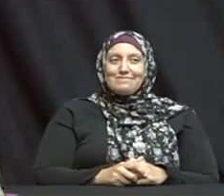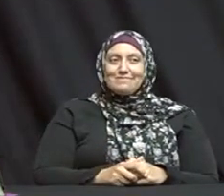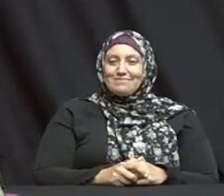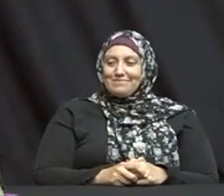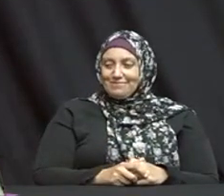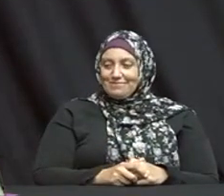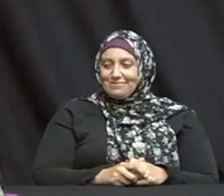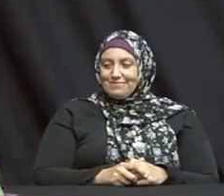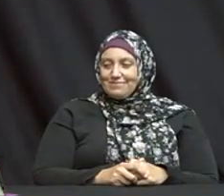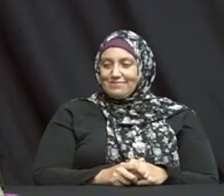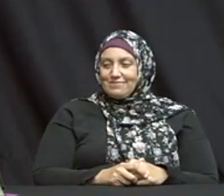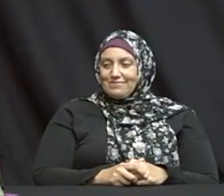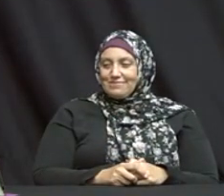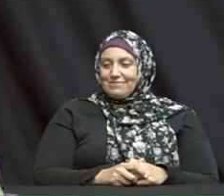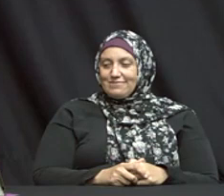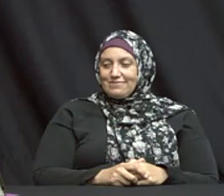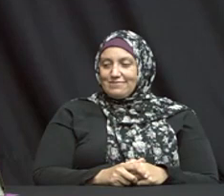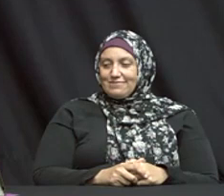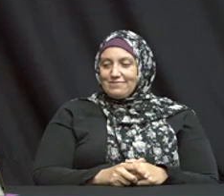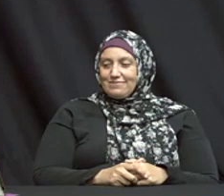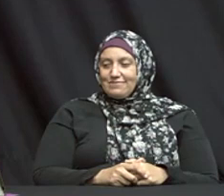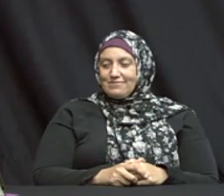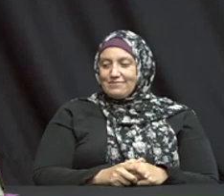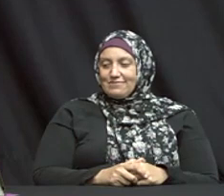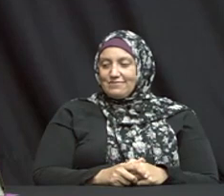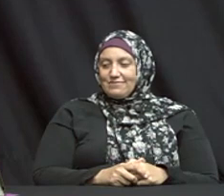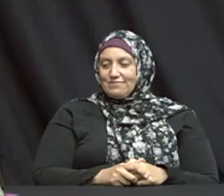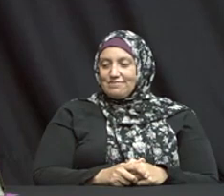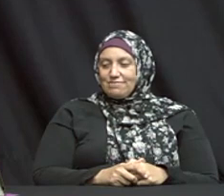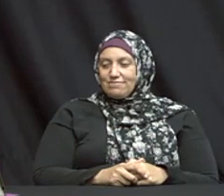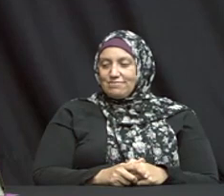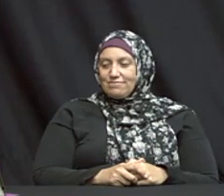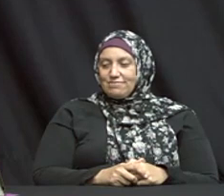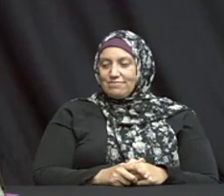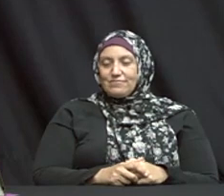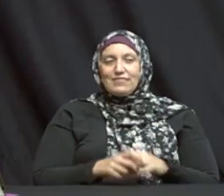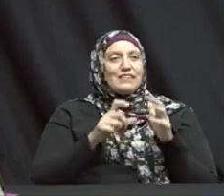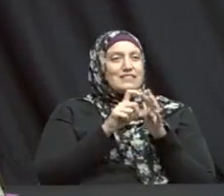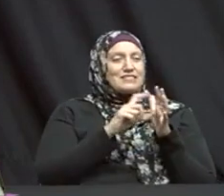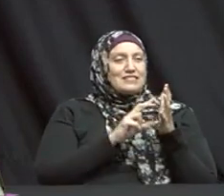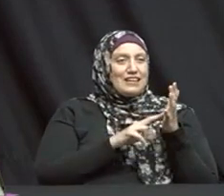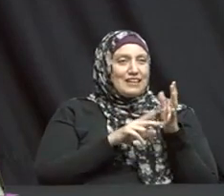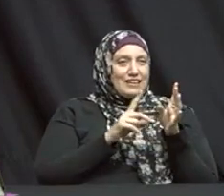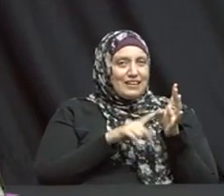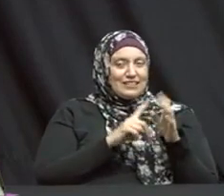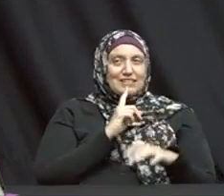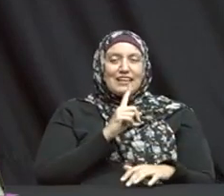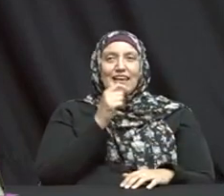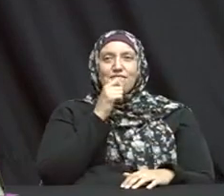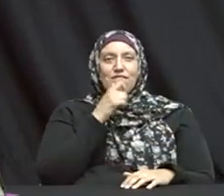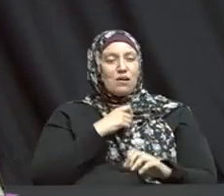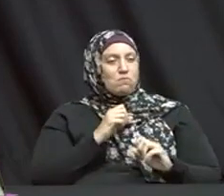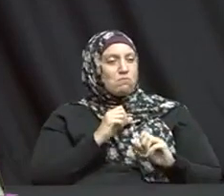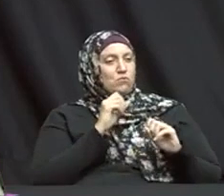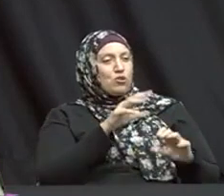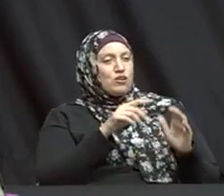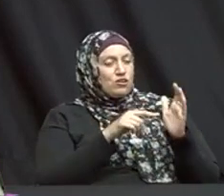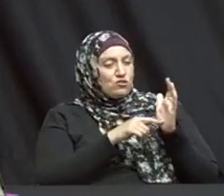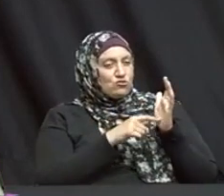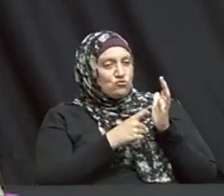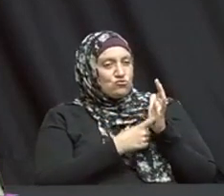Mohamed or Sheikh, if in that case, the assets are put into a testamentary trust, and then